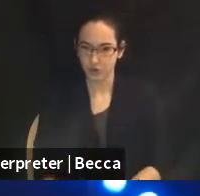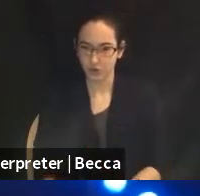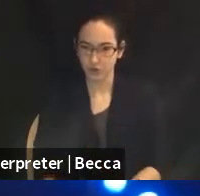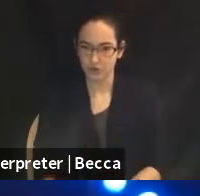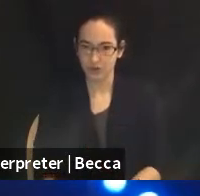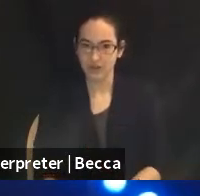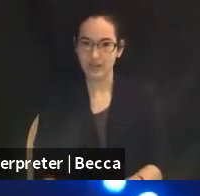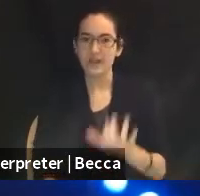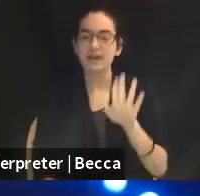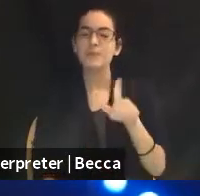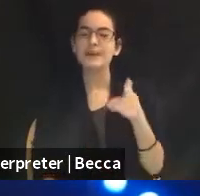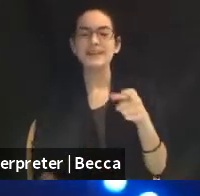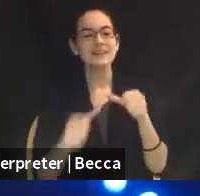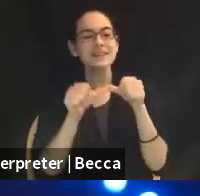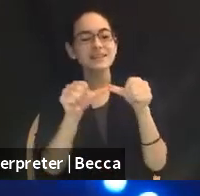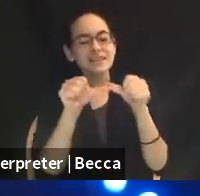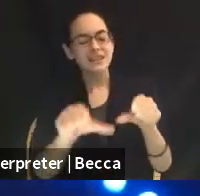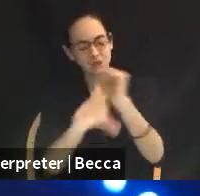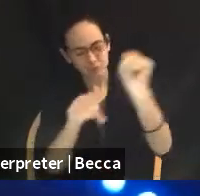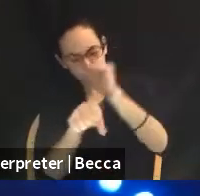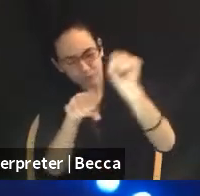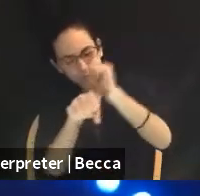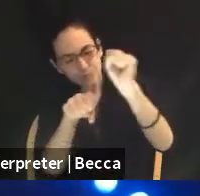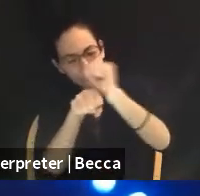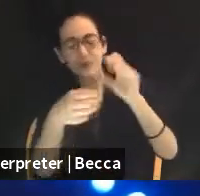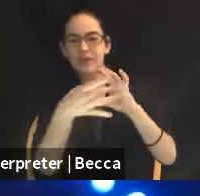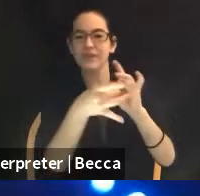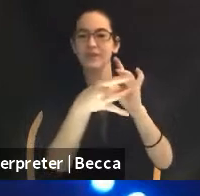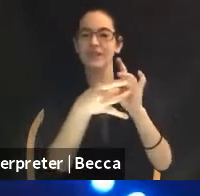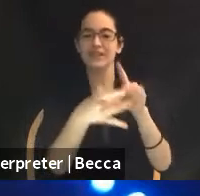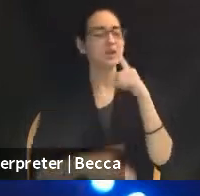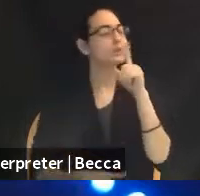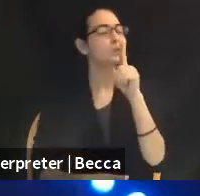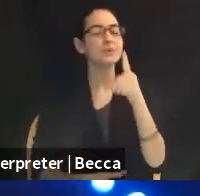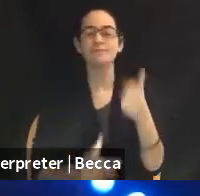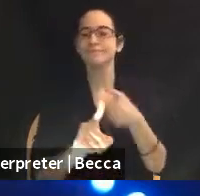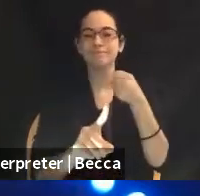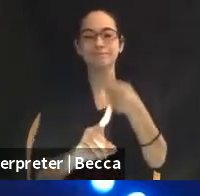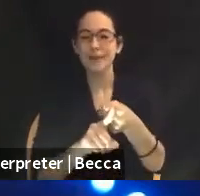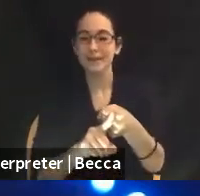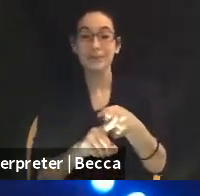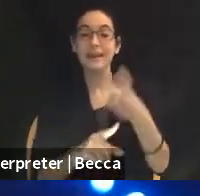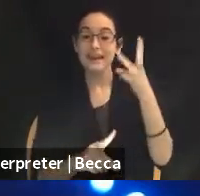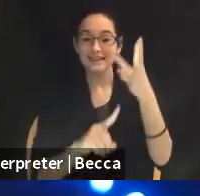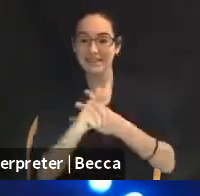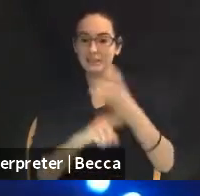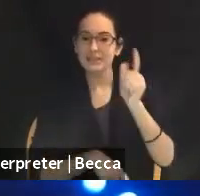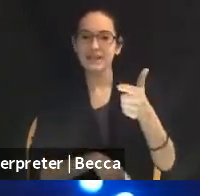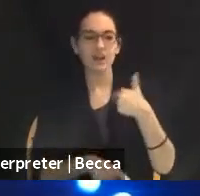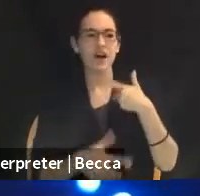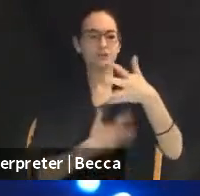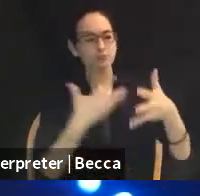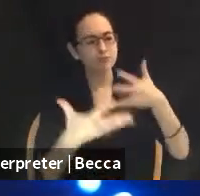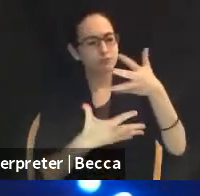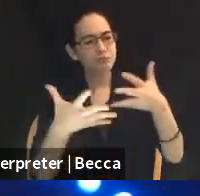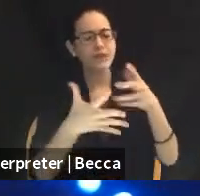But he chased down our friendship. And it really impacted me. And about 6 months into him chasing, I kind of gave in. I started hanging out with him, started building a